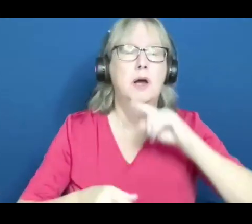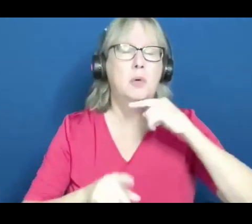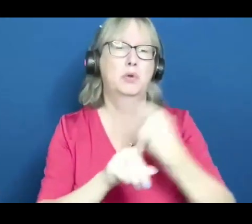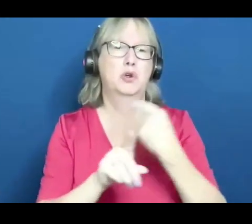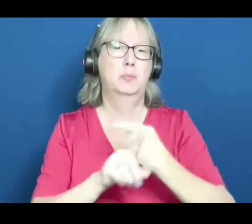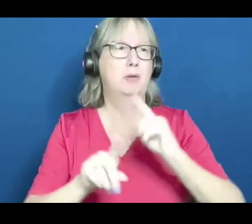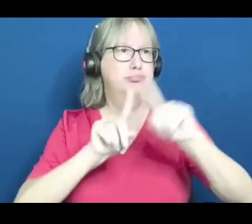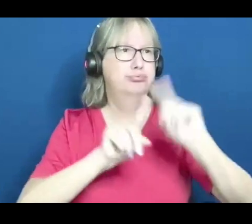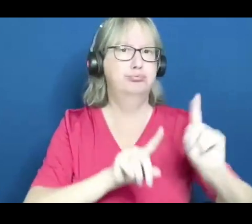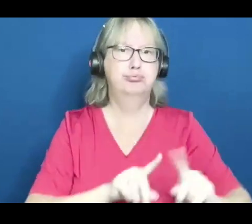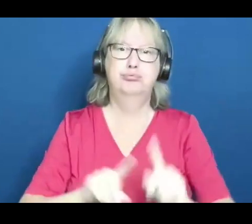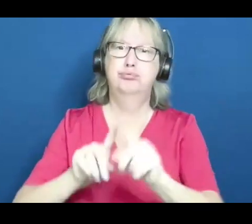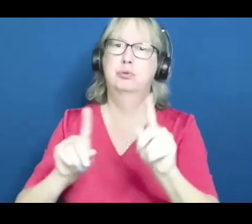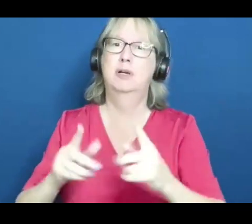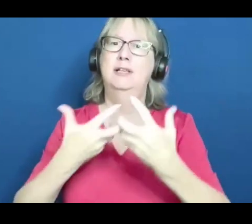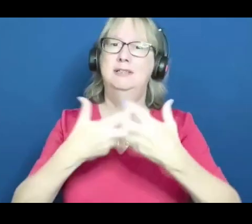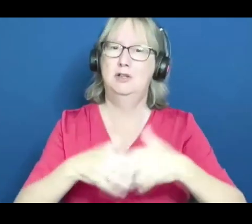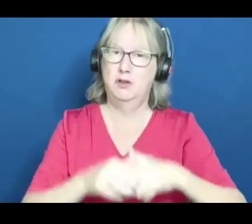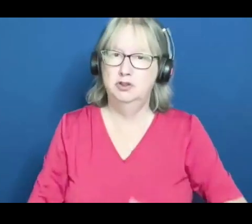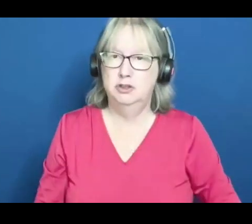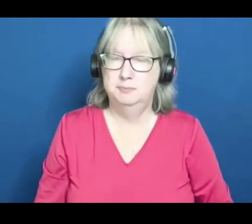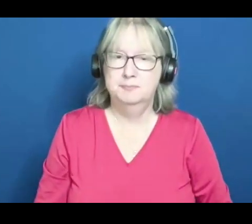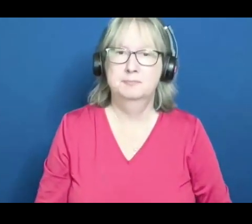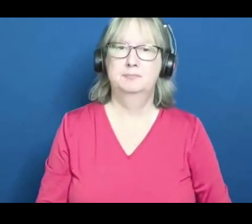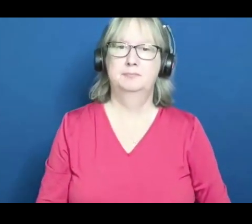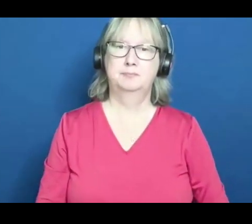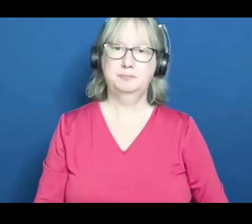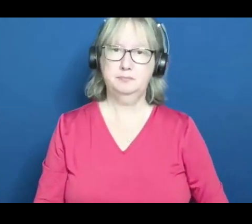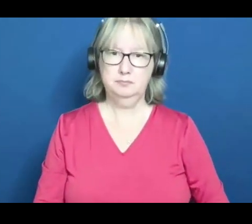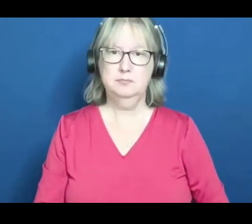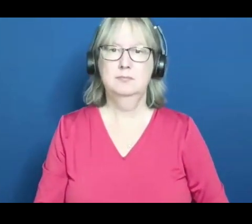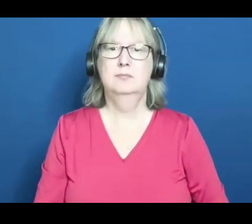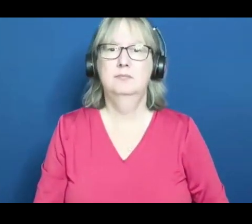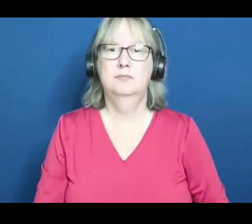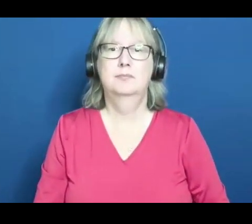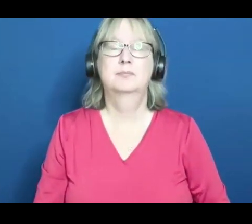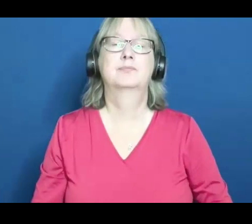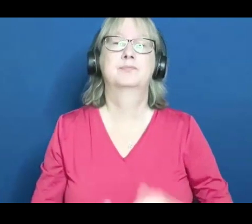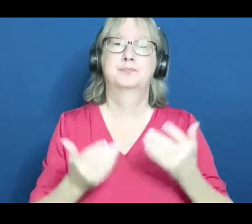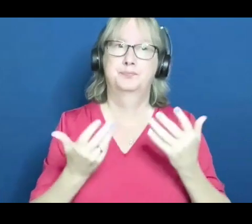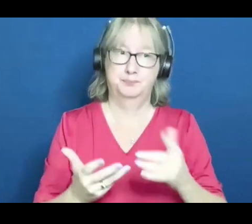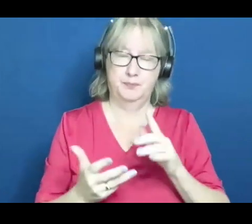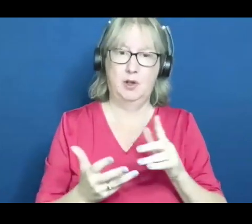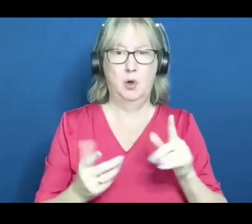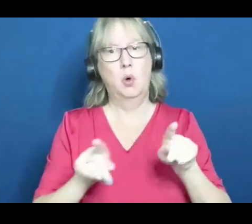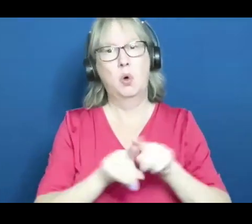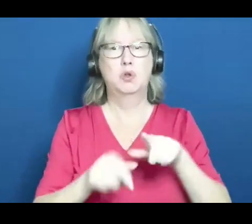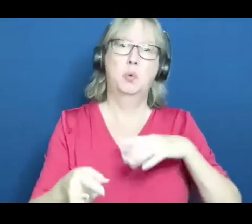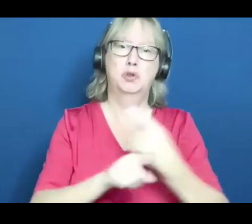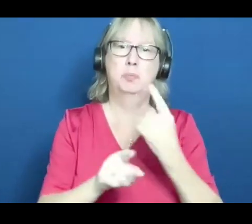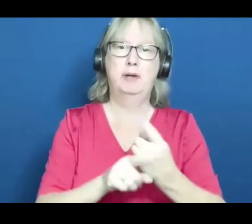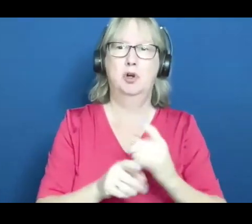of the technology as we move through, guys. And then lastly is basically looking at support from their colleagues as